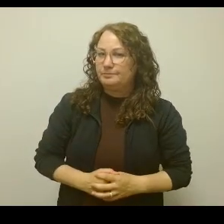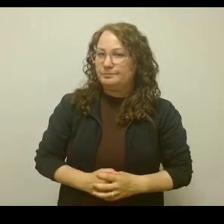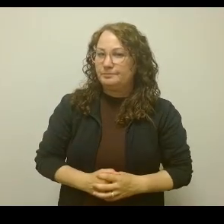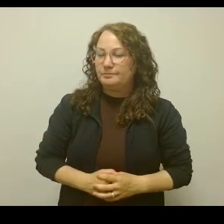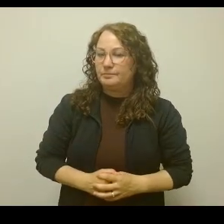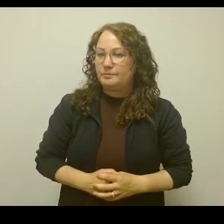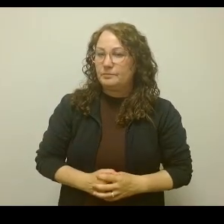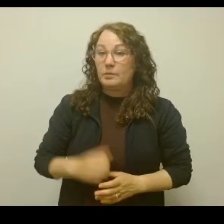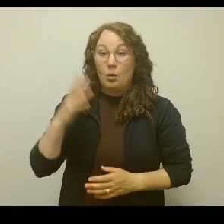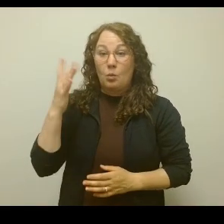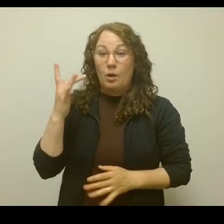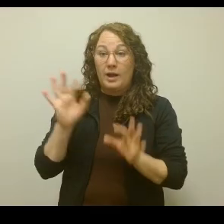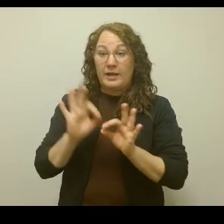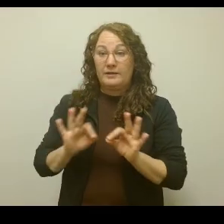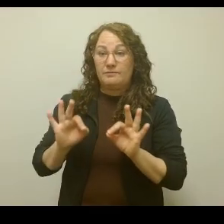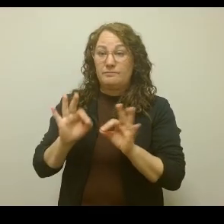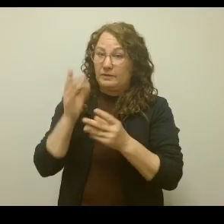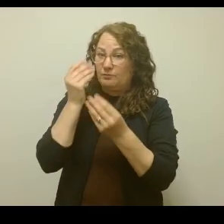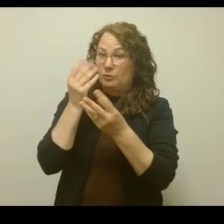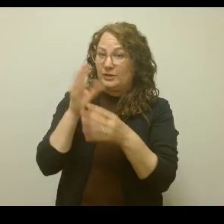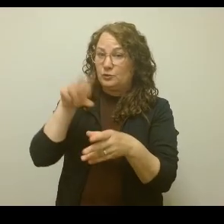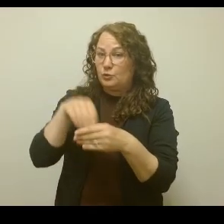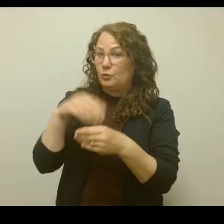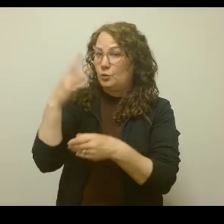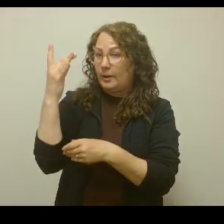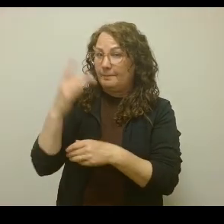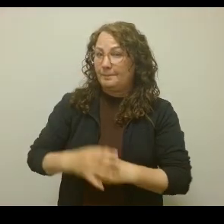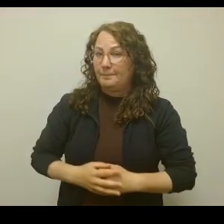And why is that information included?